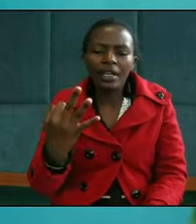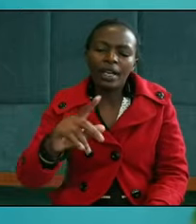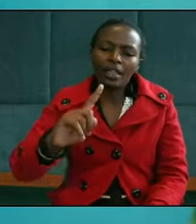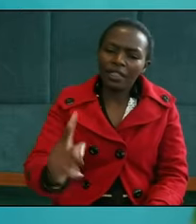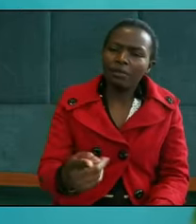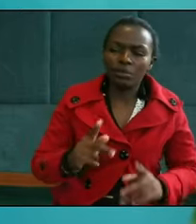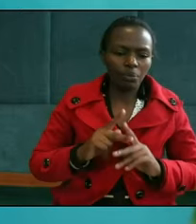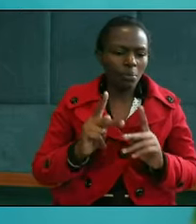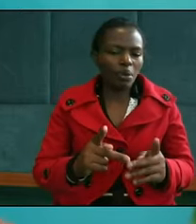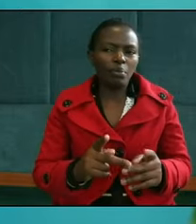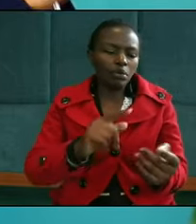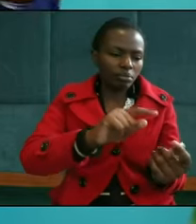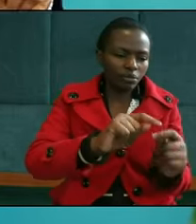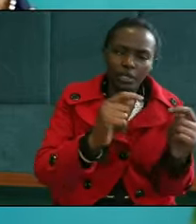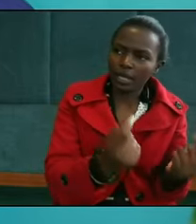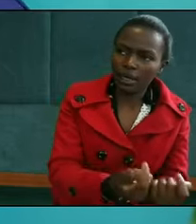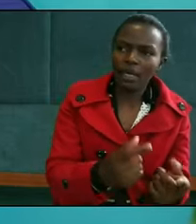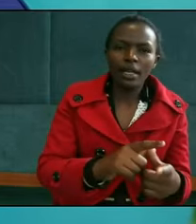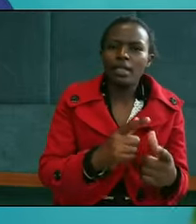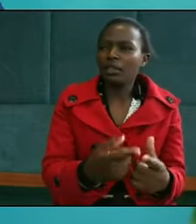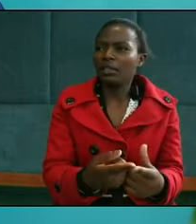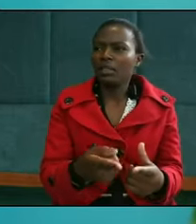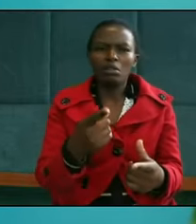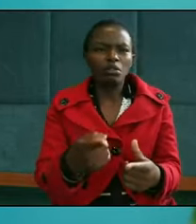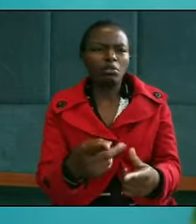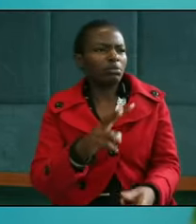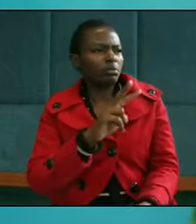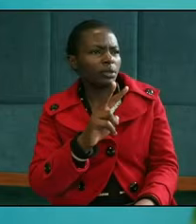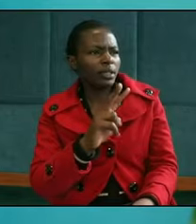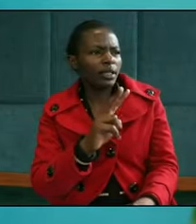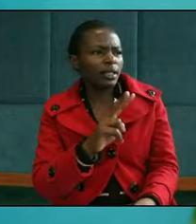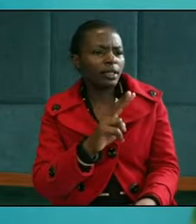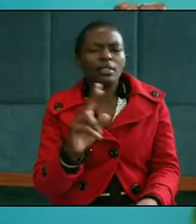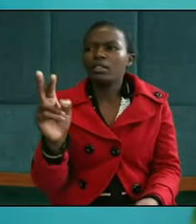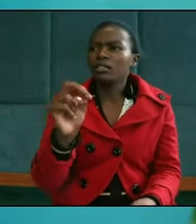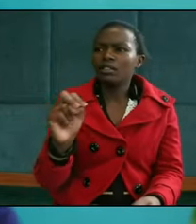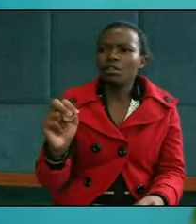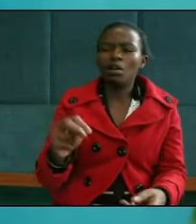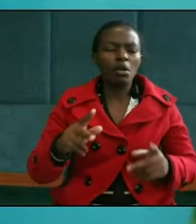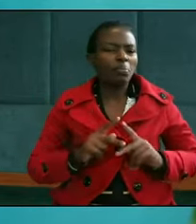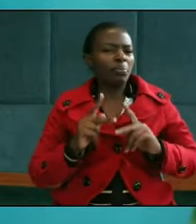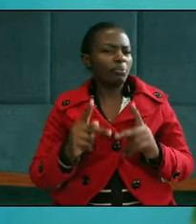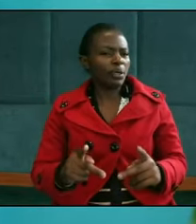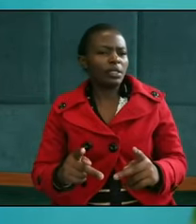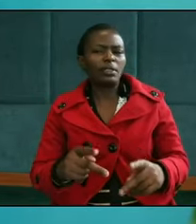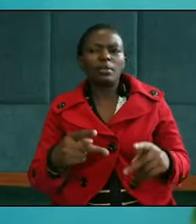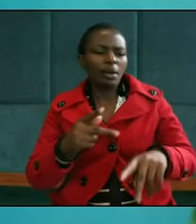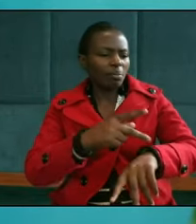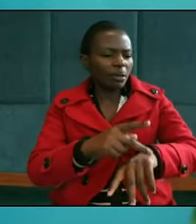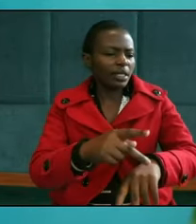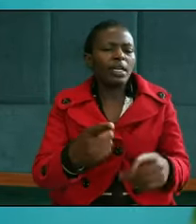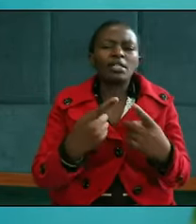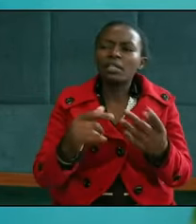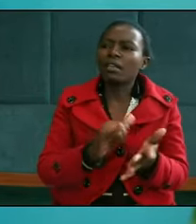Now, you never see where Peter, for example, was bragging and saying, "I preached the word